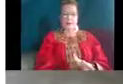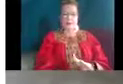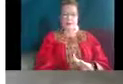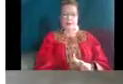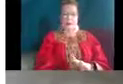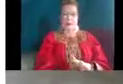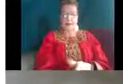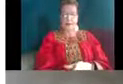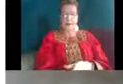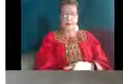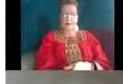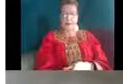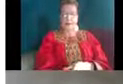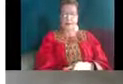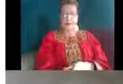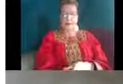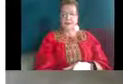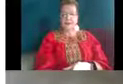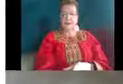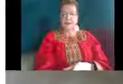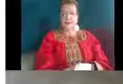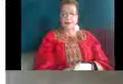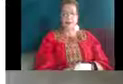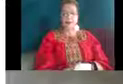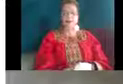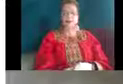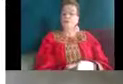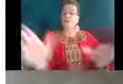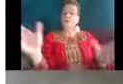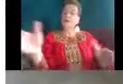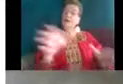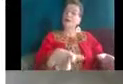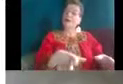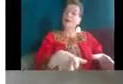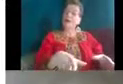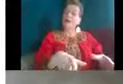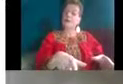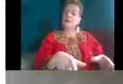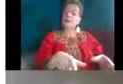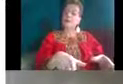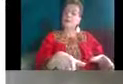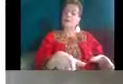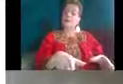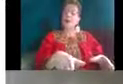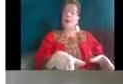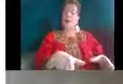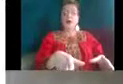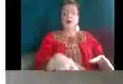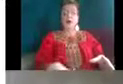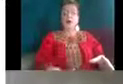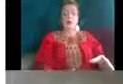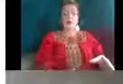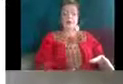press this button and i i can't do the wrist thing um so then i say okay well what can you do so